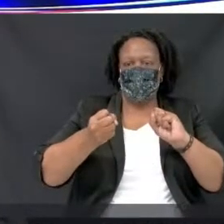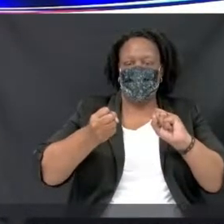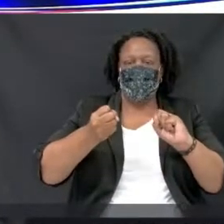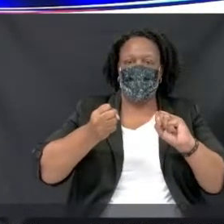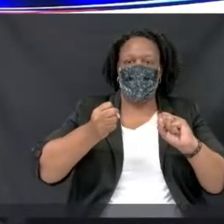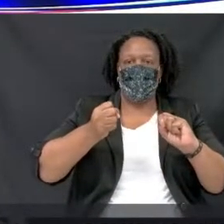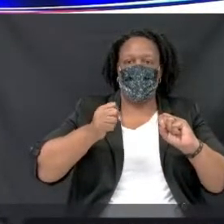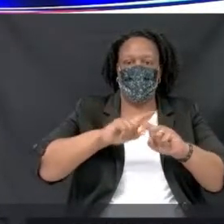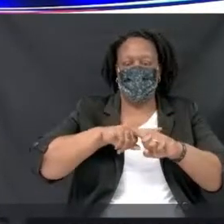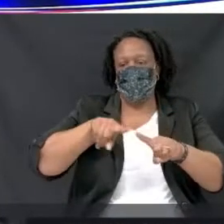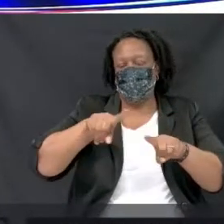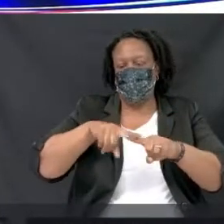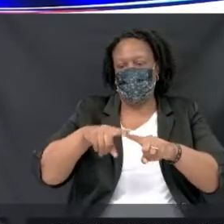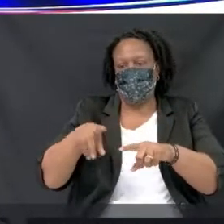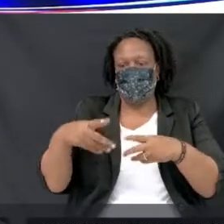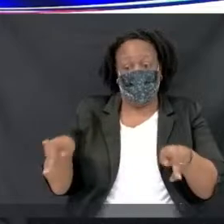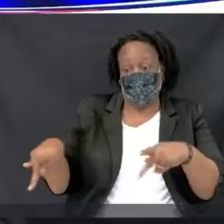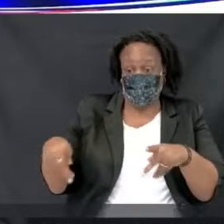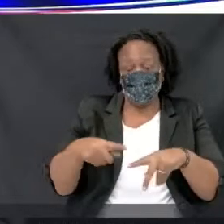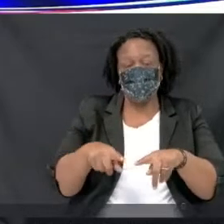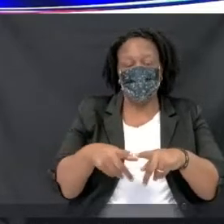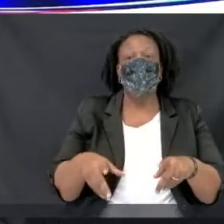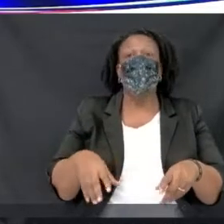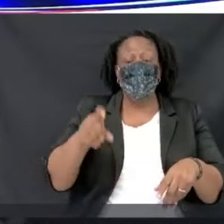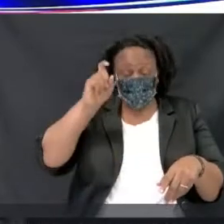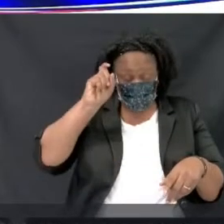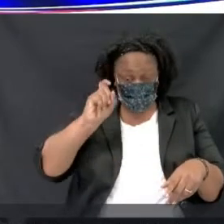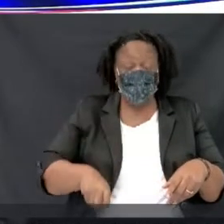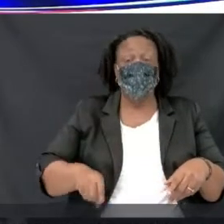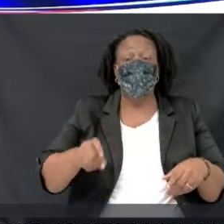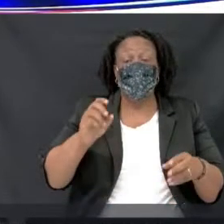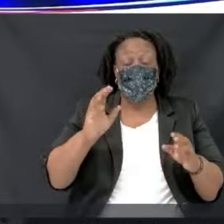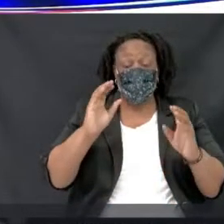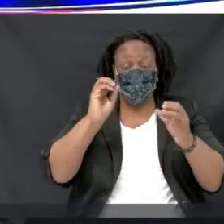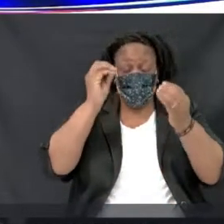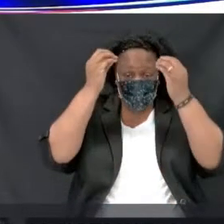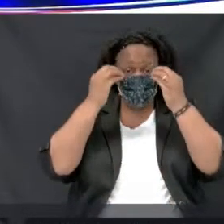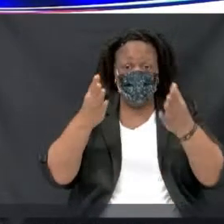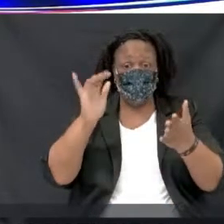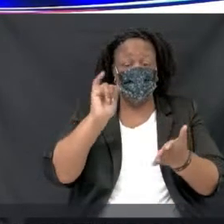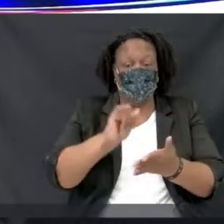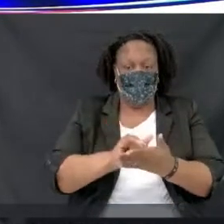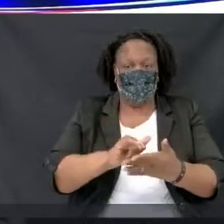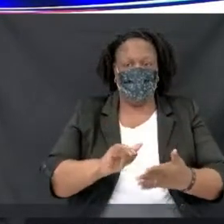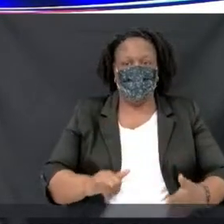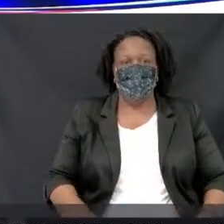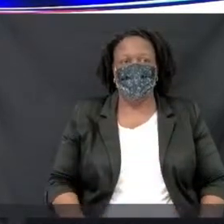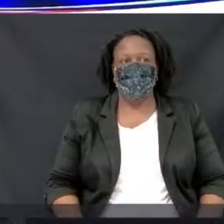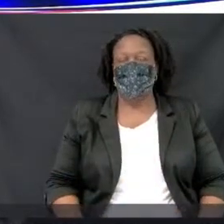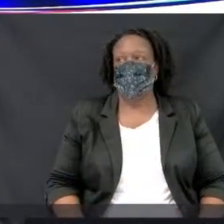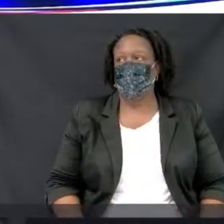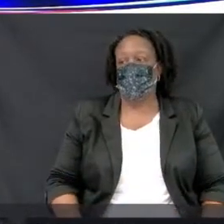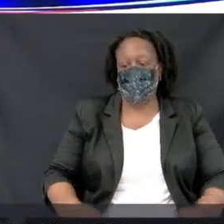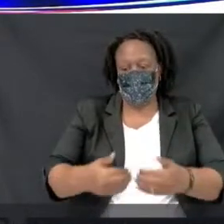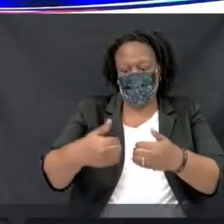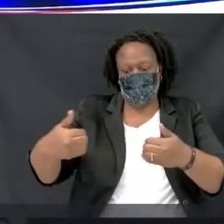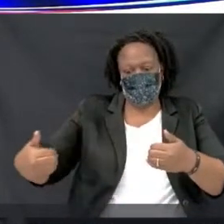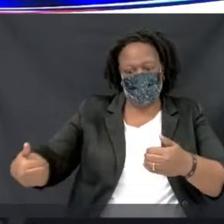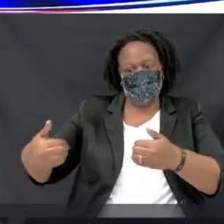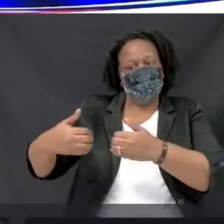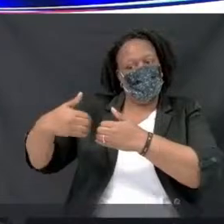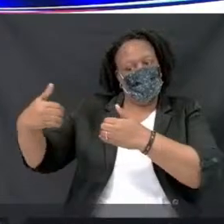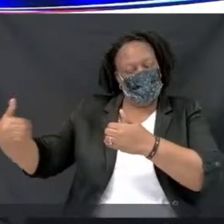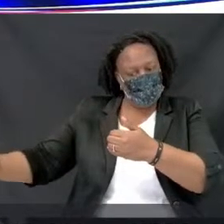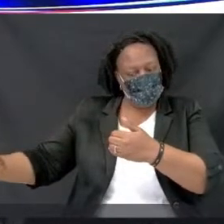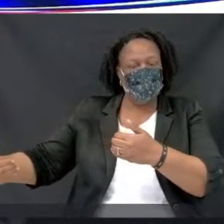to observe all the non-pharmaceutical COVID-19 prevention measures, the social and physical distancing protocols,